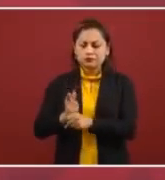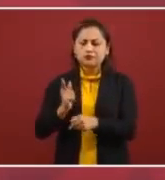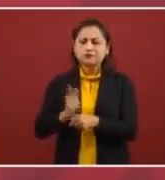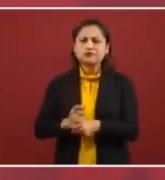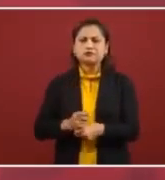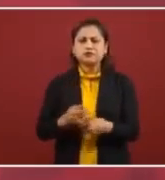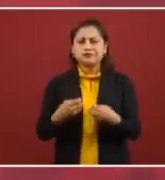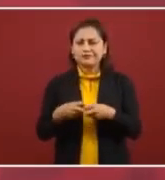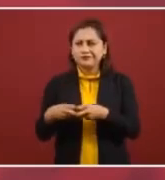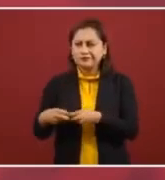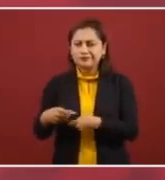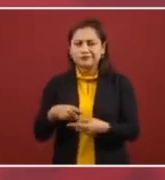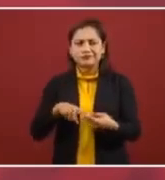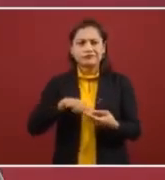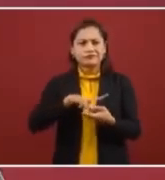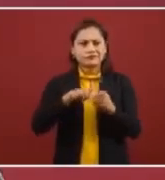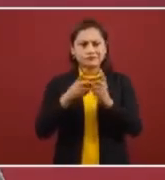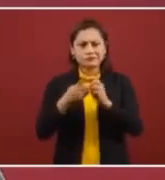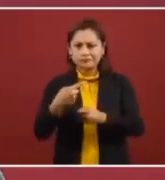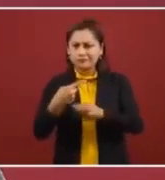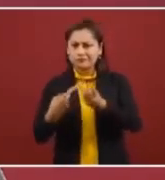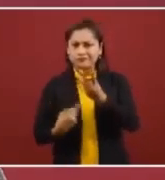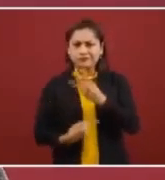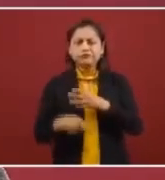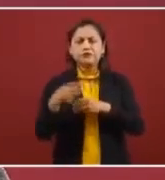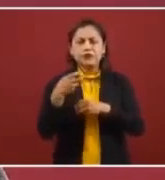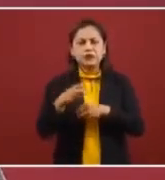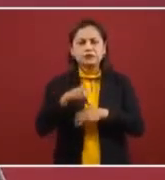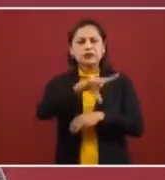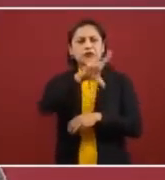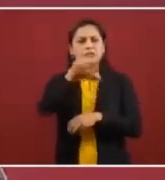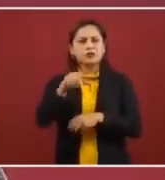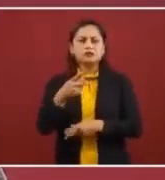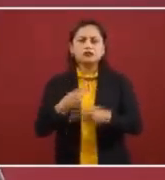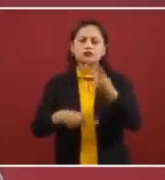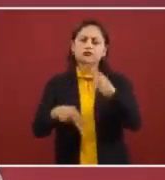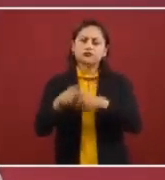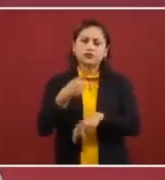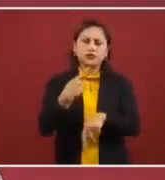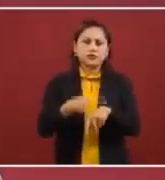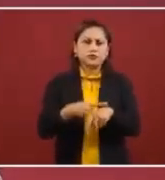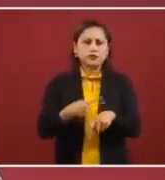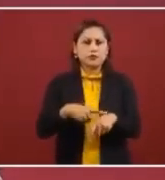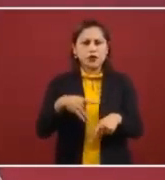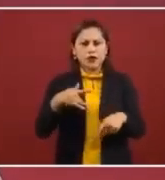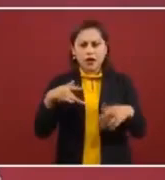population deals with anxiety and depression,